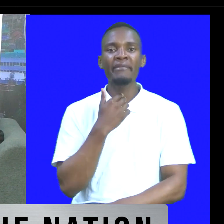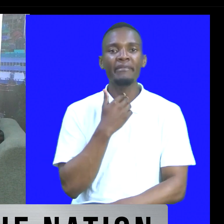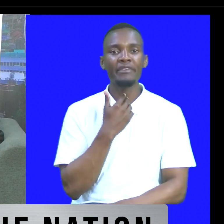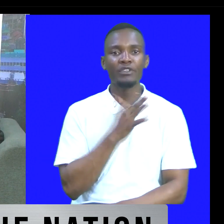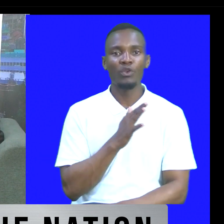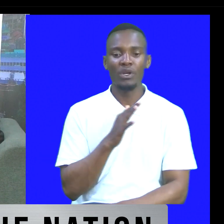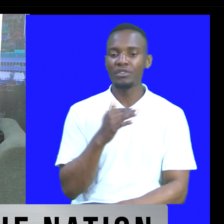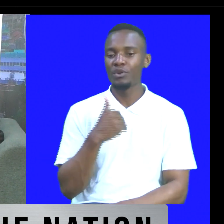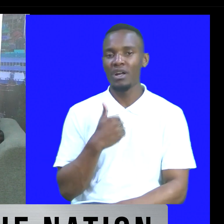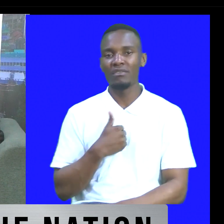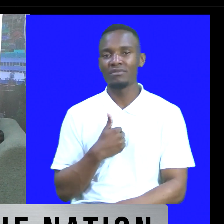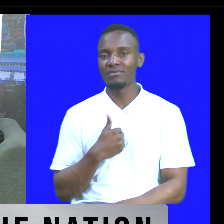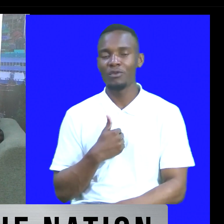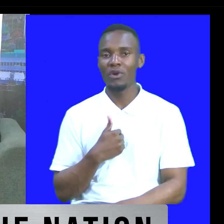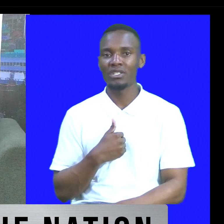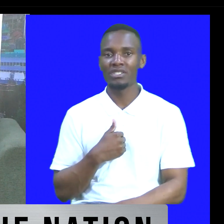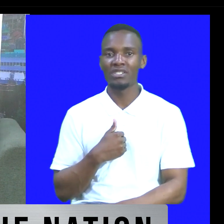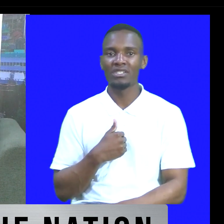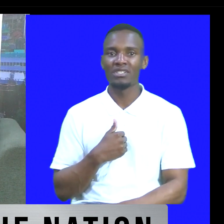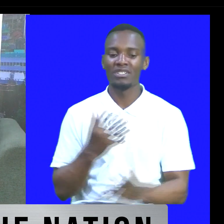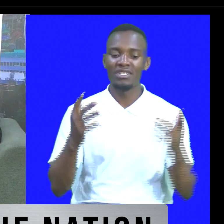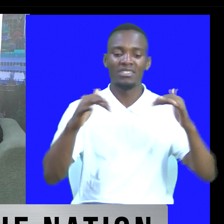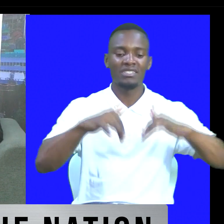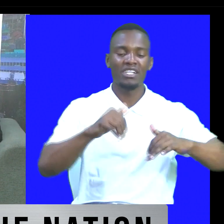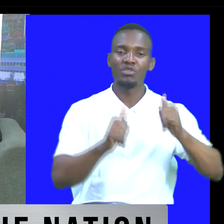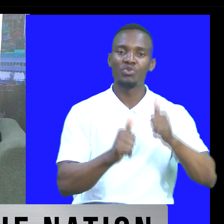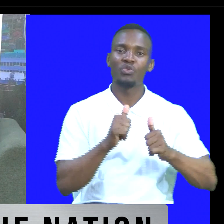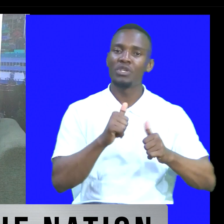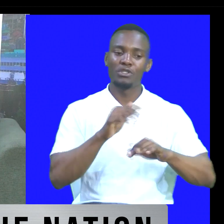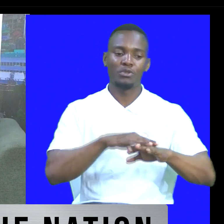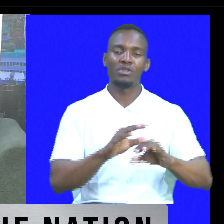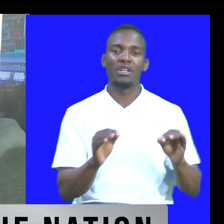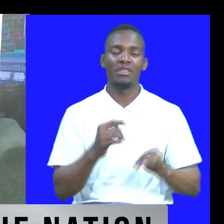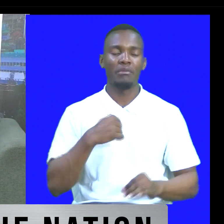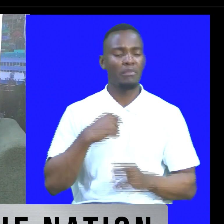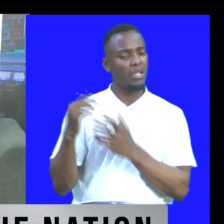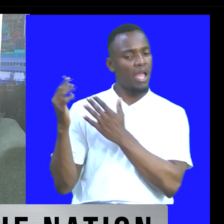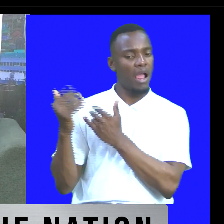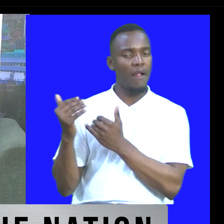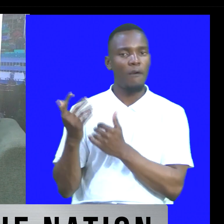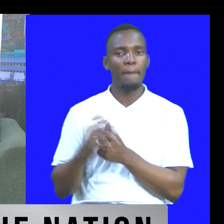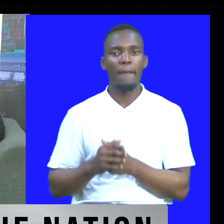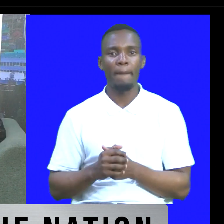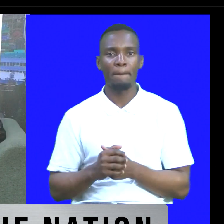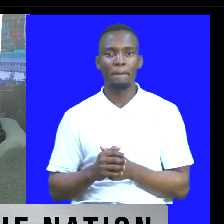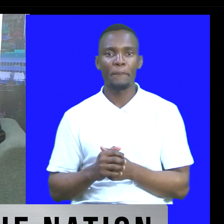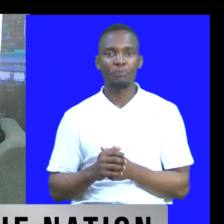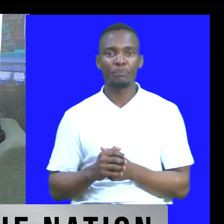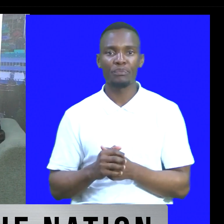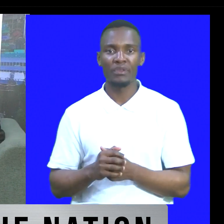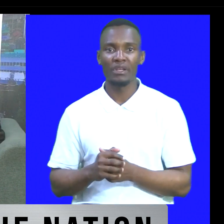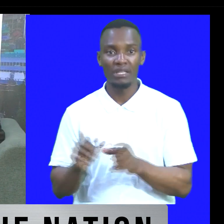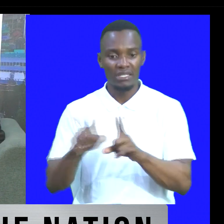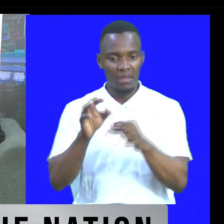are under standard. Especially if so we I'm are hoping- privileged to be given the ones to host the major final.